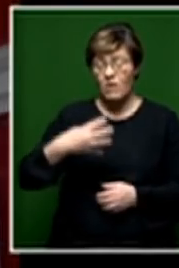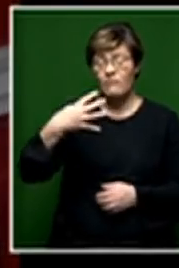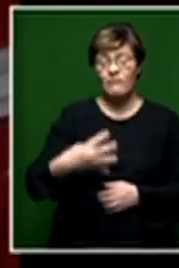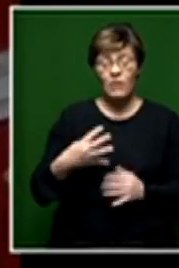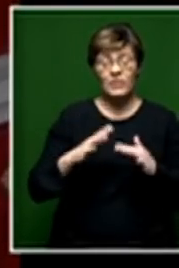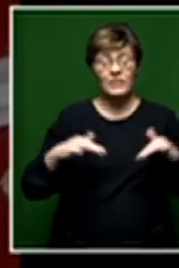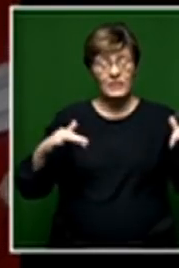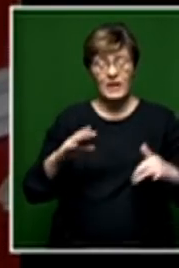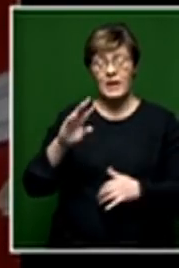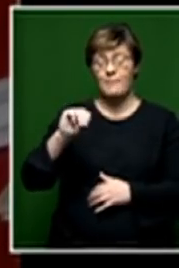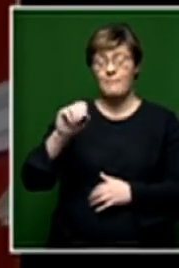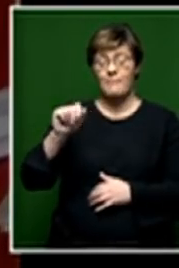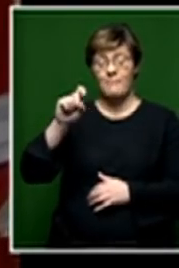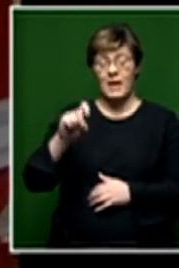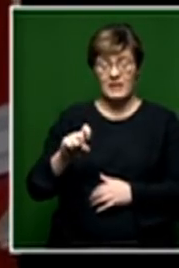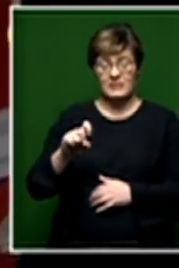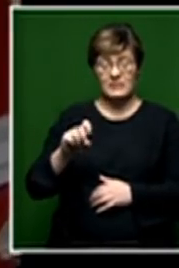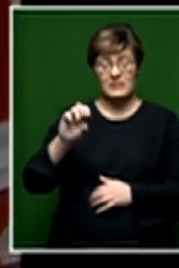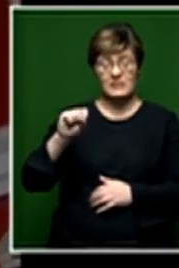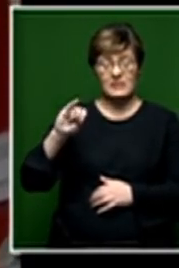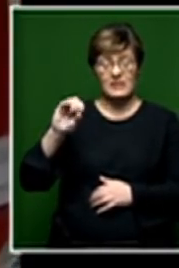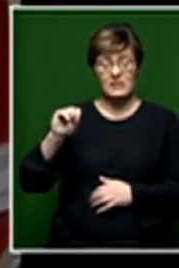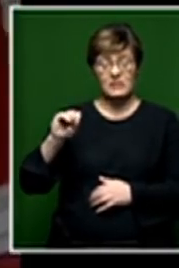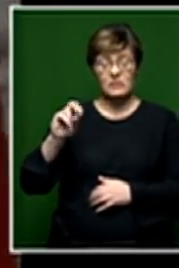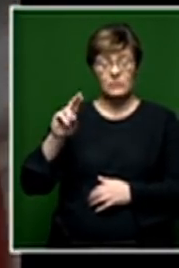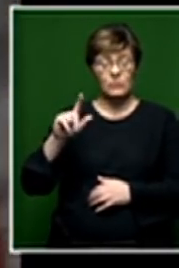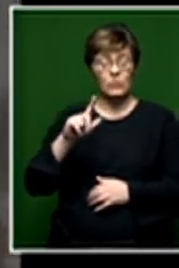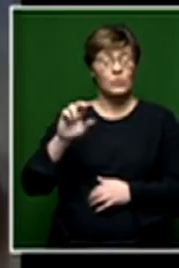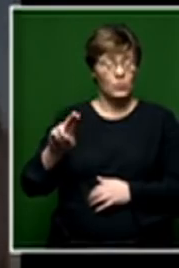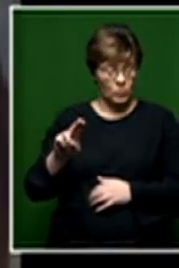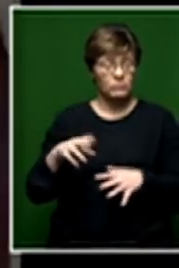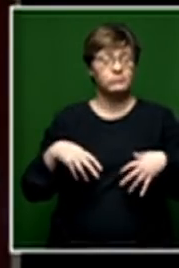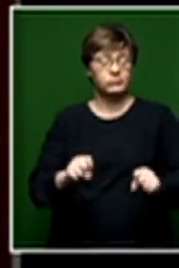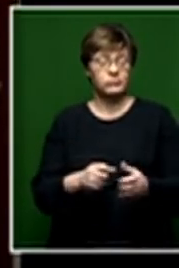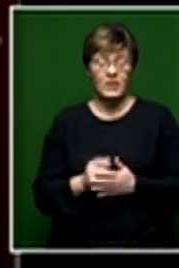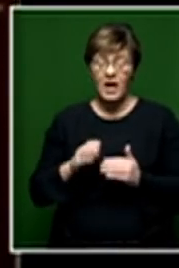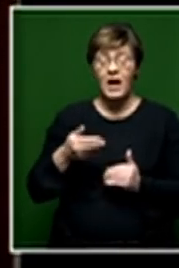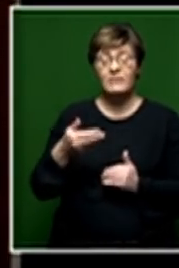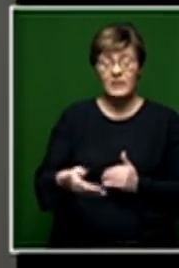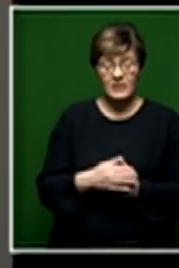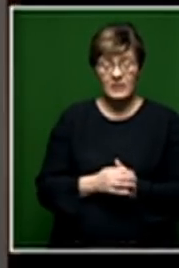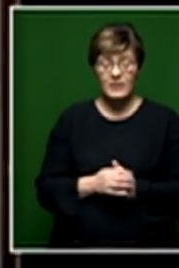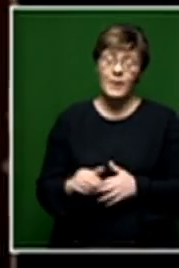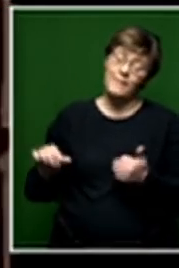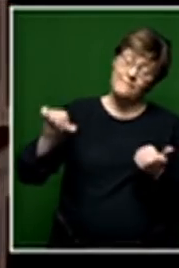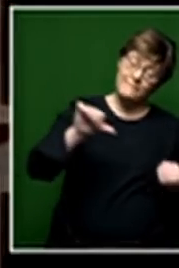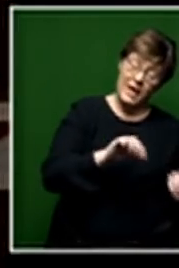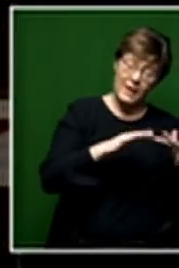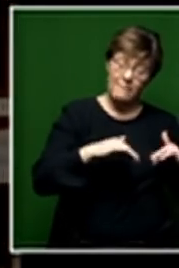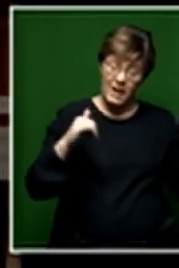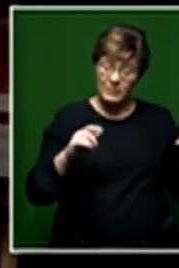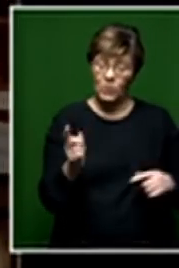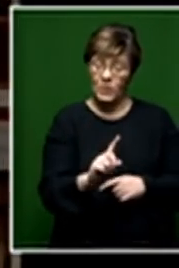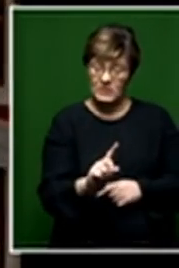Max Sisulu was elected Speaker of the National Assembly. He was succeeded by Baleka Mbete, who made her way back to Parliament